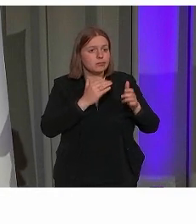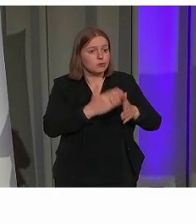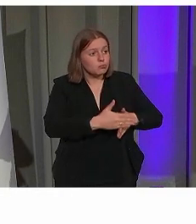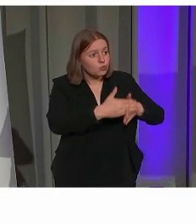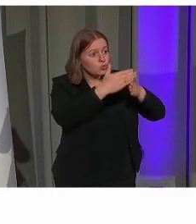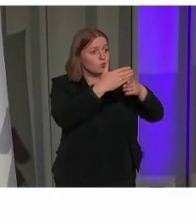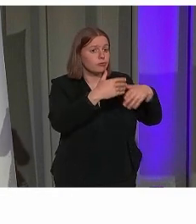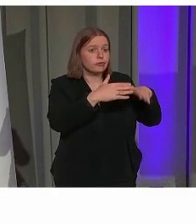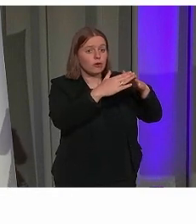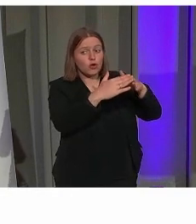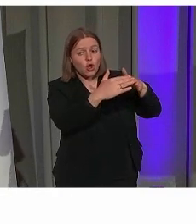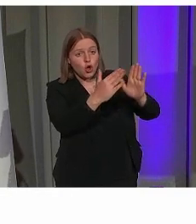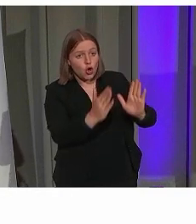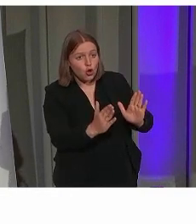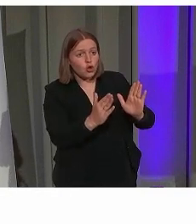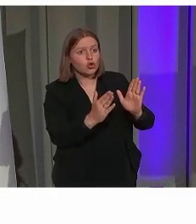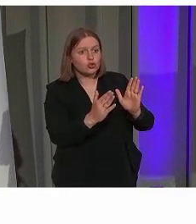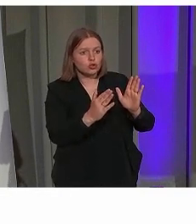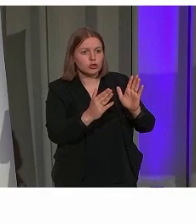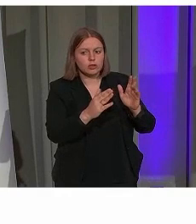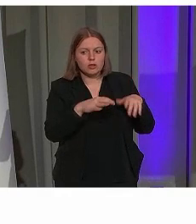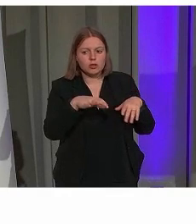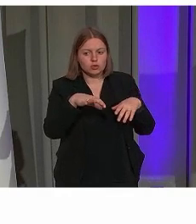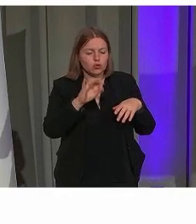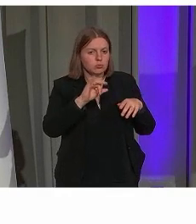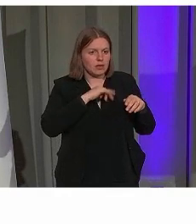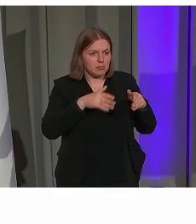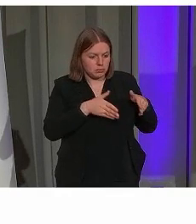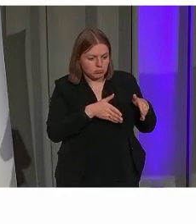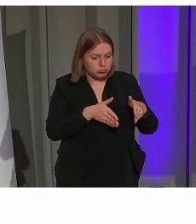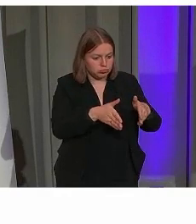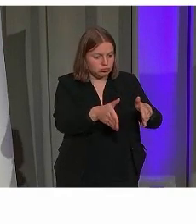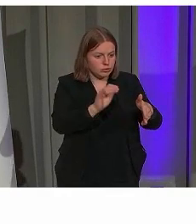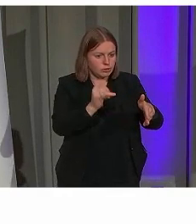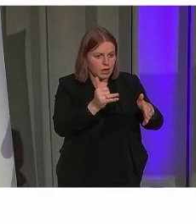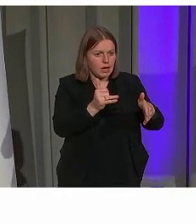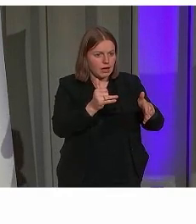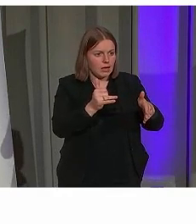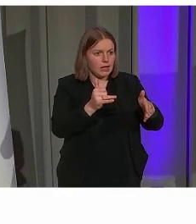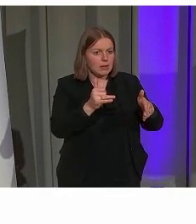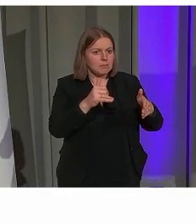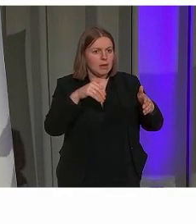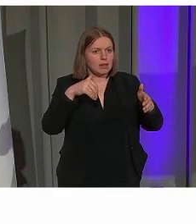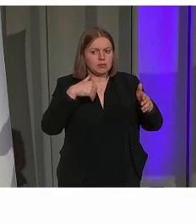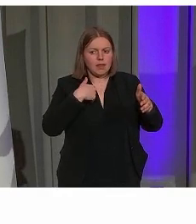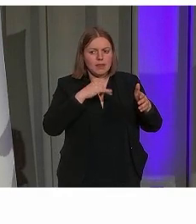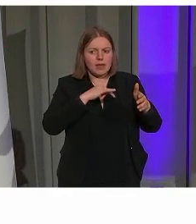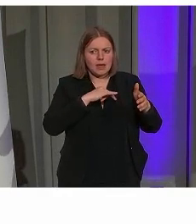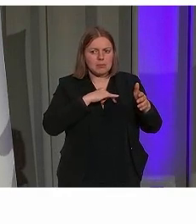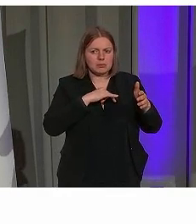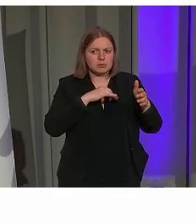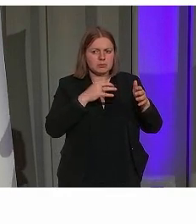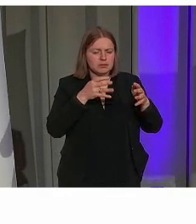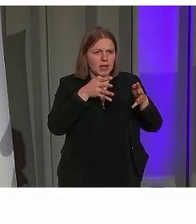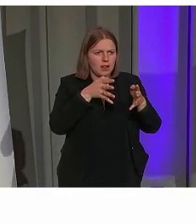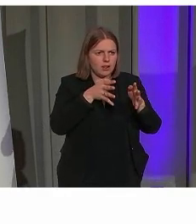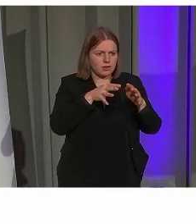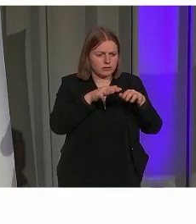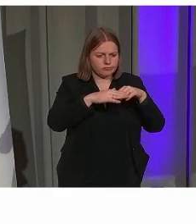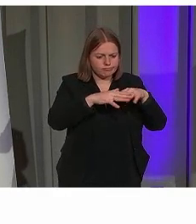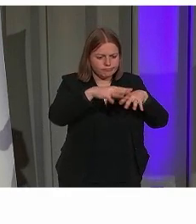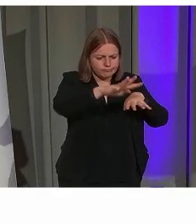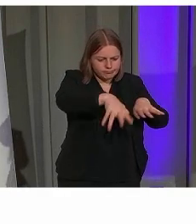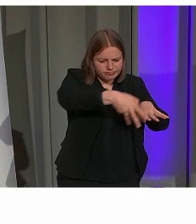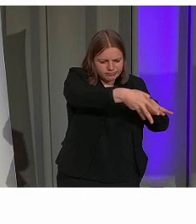a steel grating pavement is provided, and then you can pass, but you can see